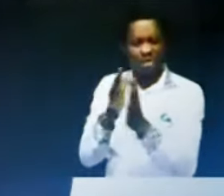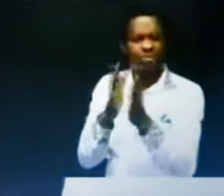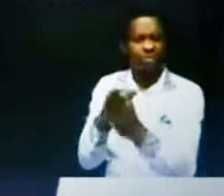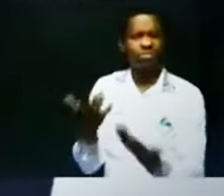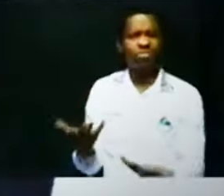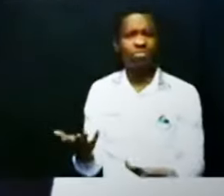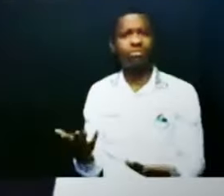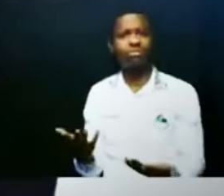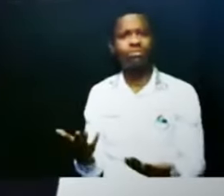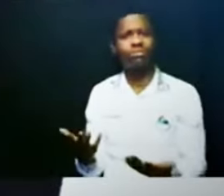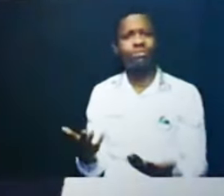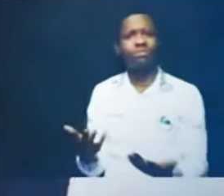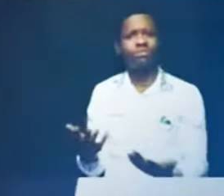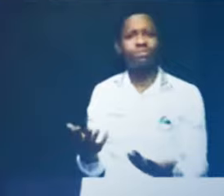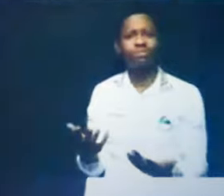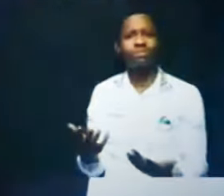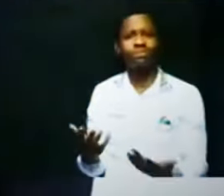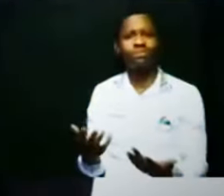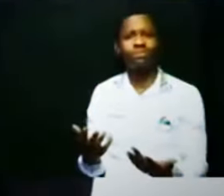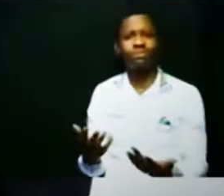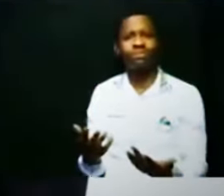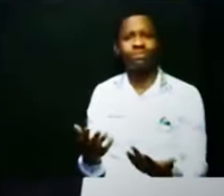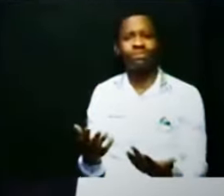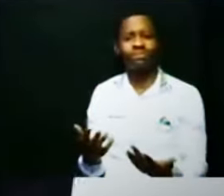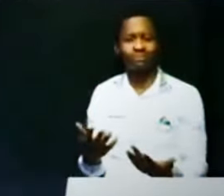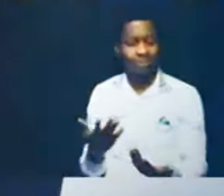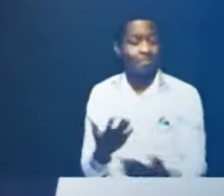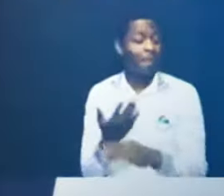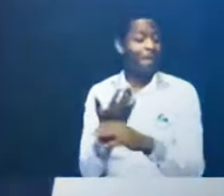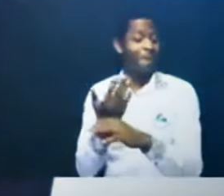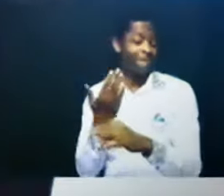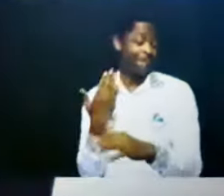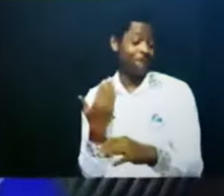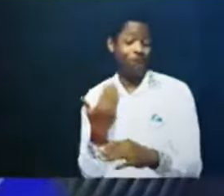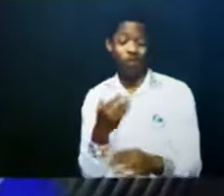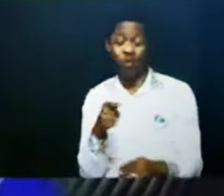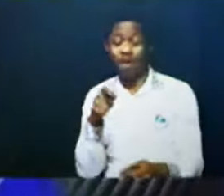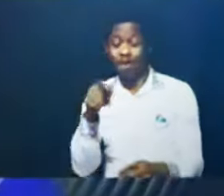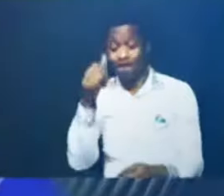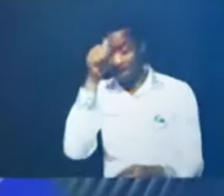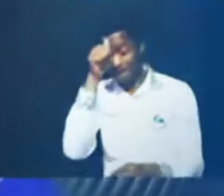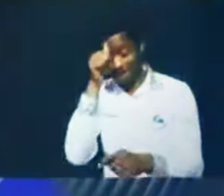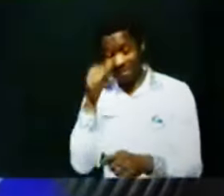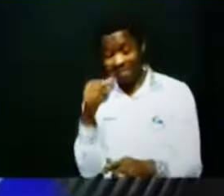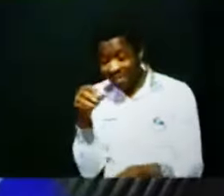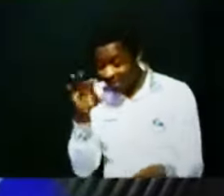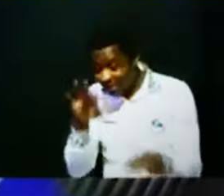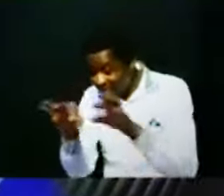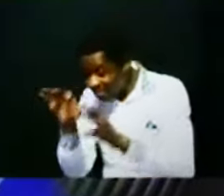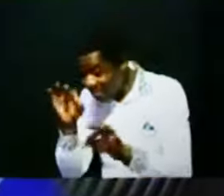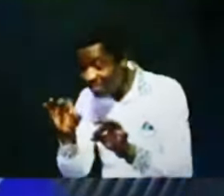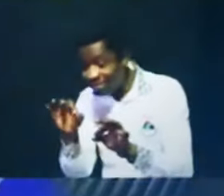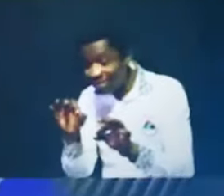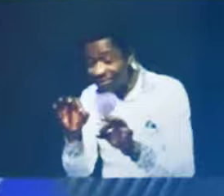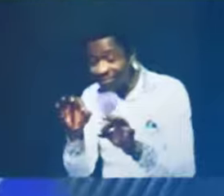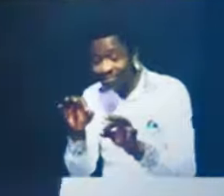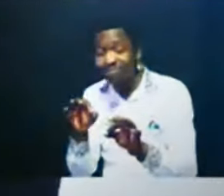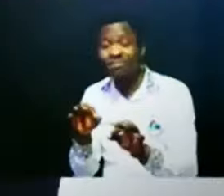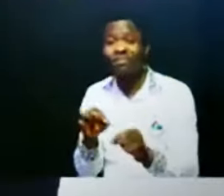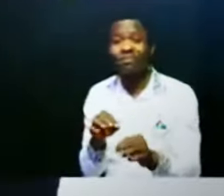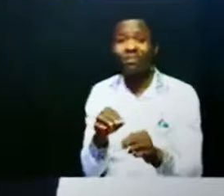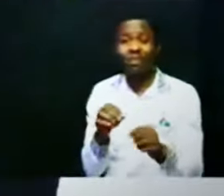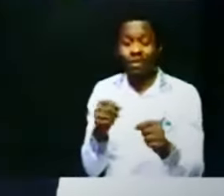abrante kwa yi." Now, before he could find out, verse 57 says that as soon